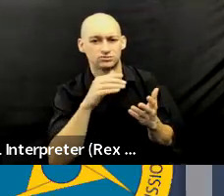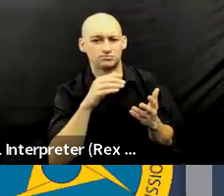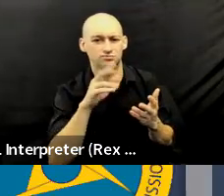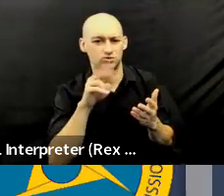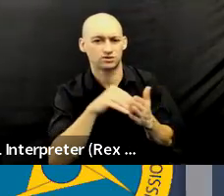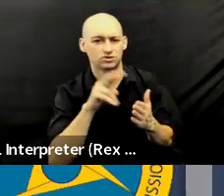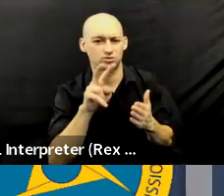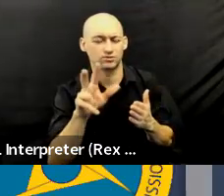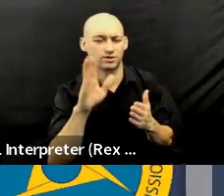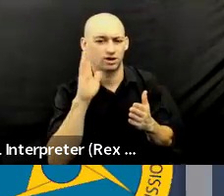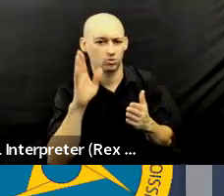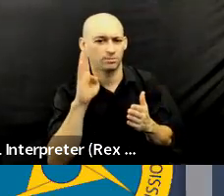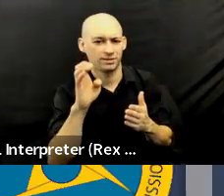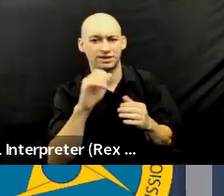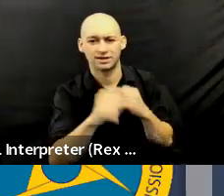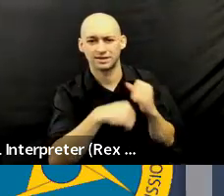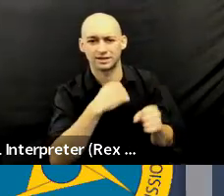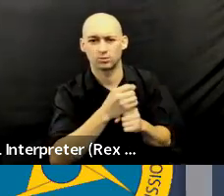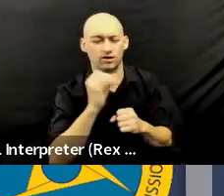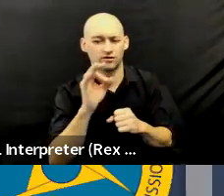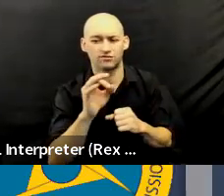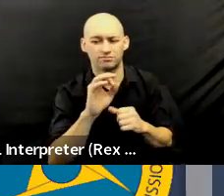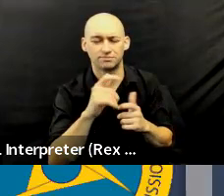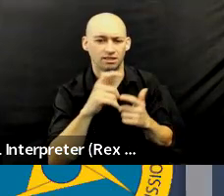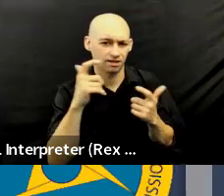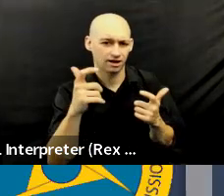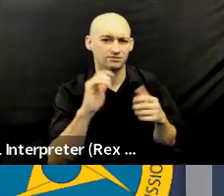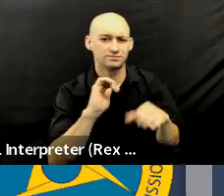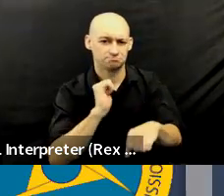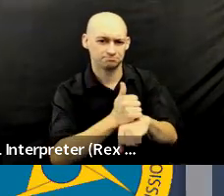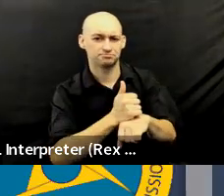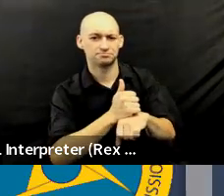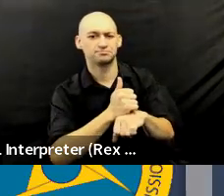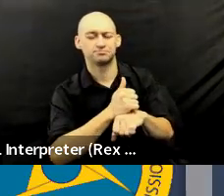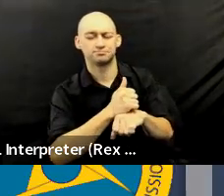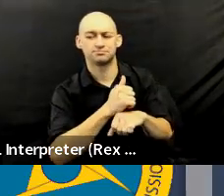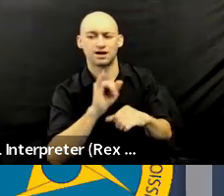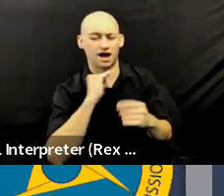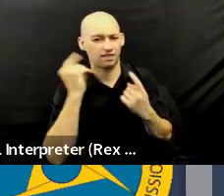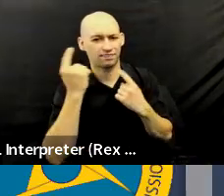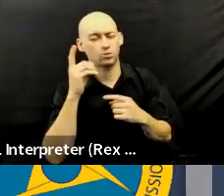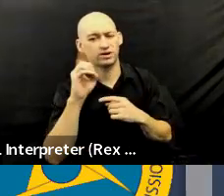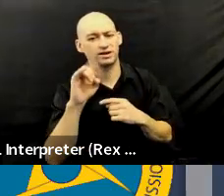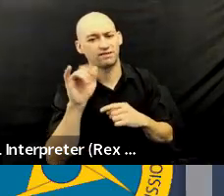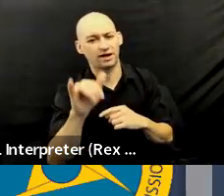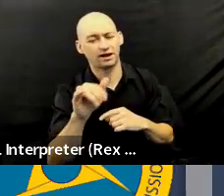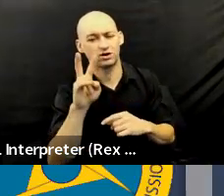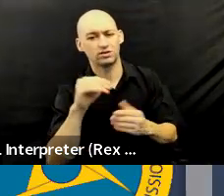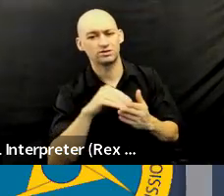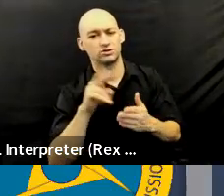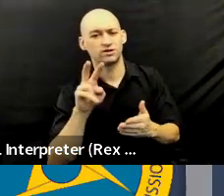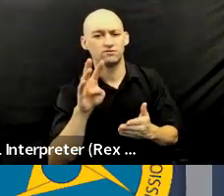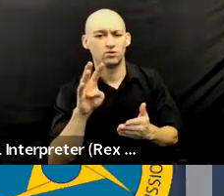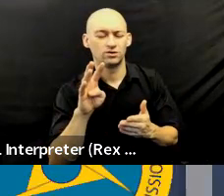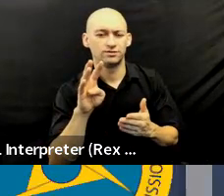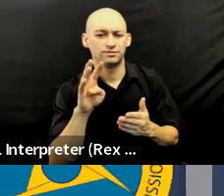it was going to be a year of remarkable implementation. And I think we've done just that. And I think 2024, you